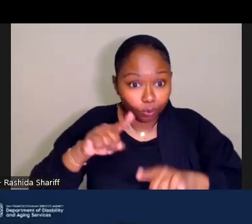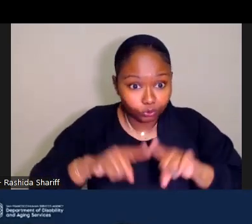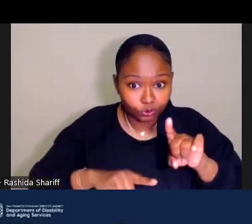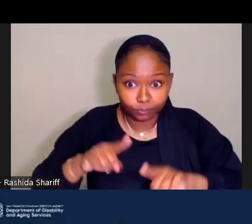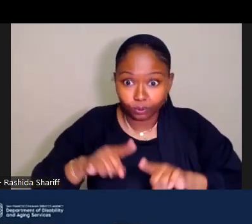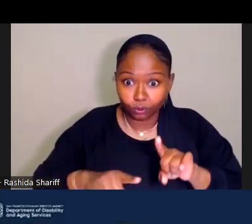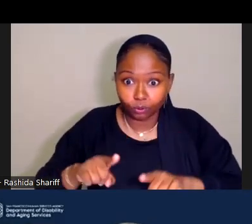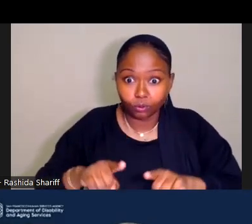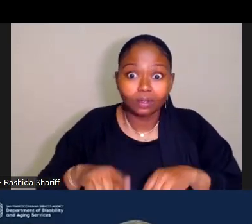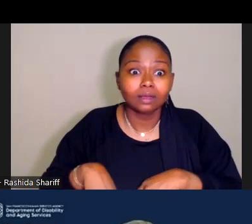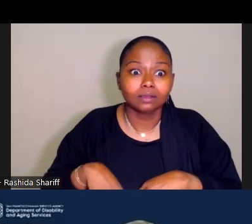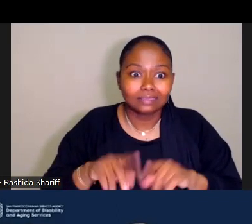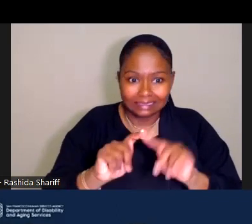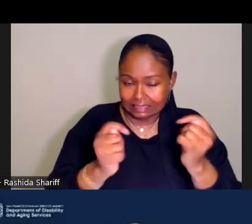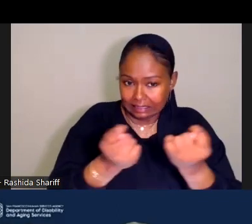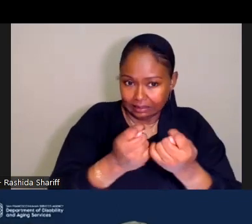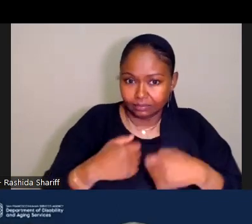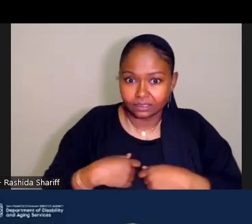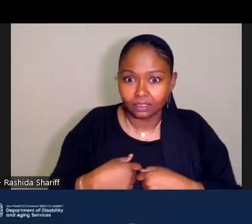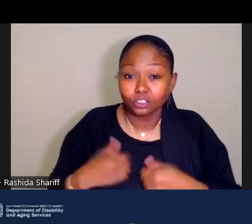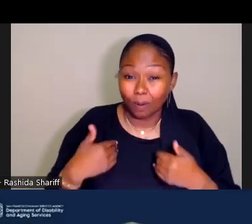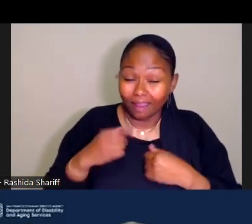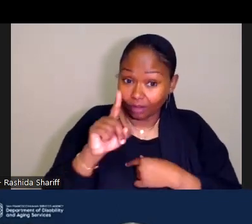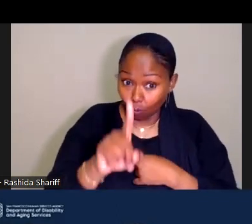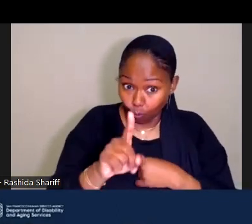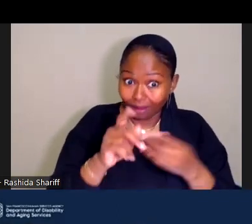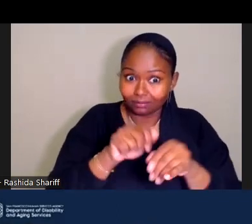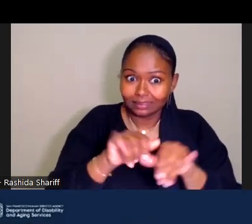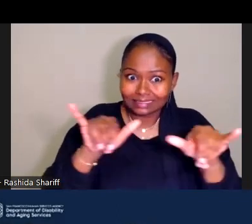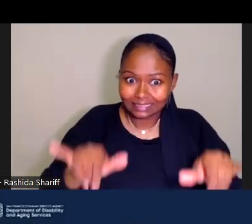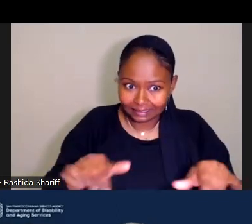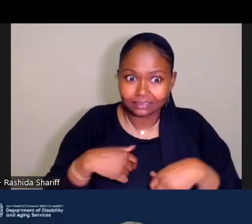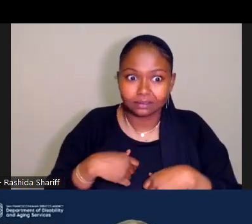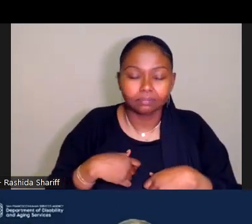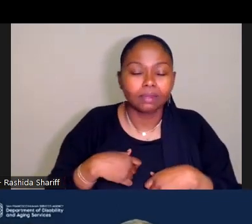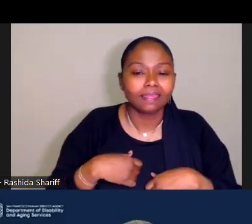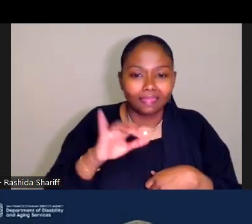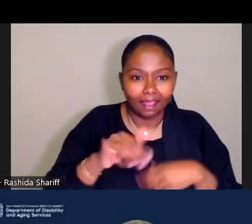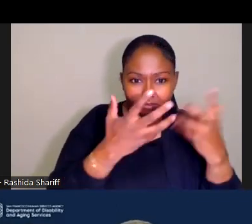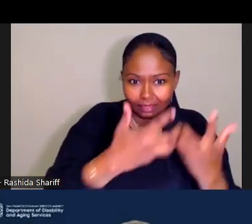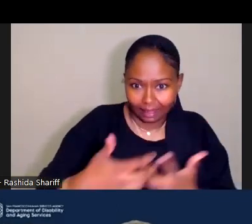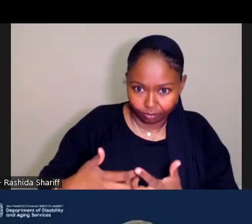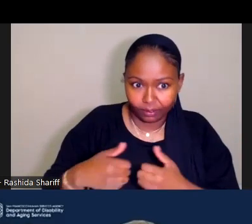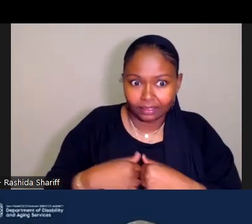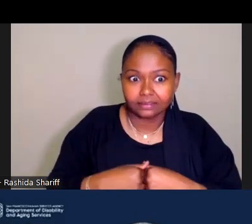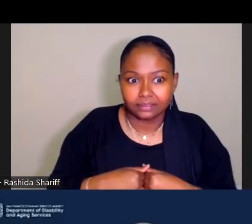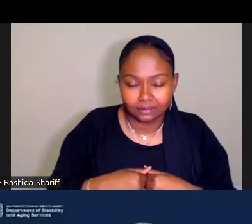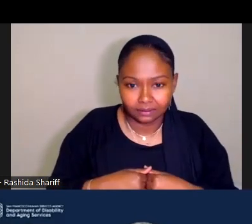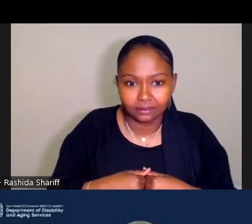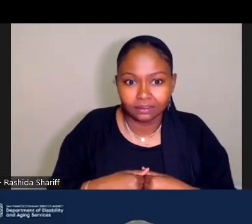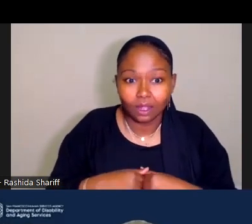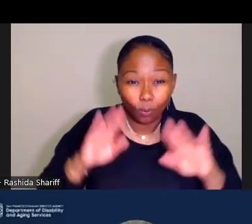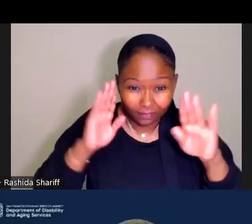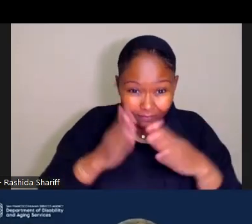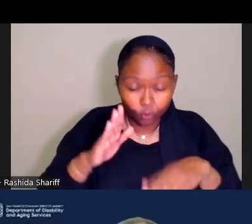one-door cross-reporting system, more multidisciplinary team collaboration can happen with a focus on intervention,